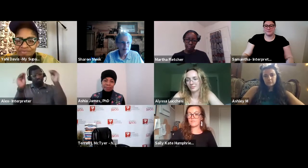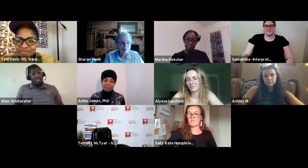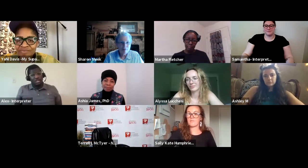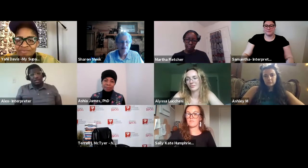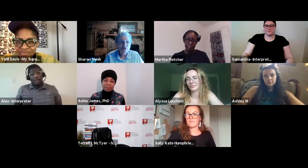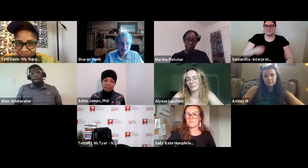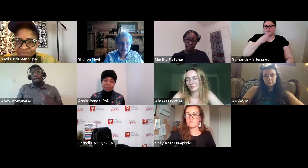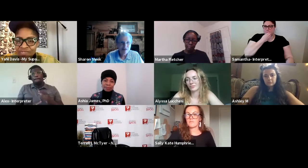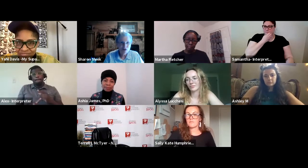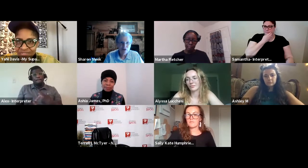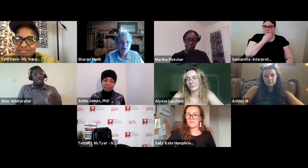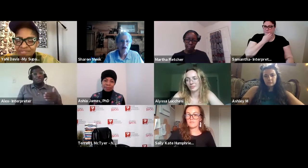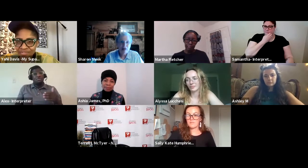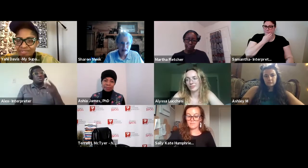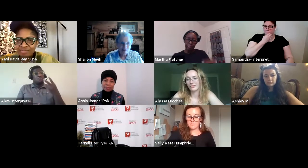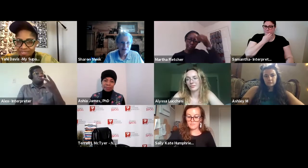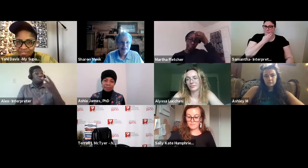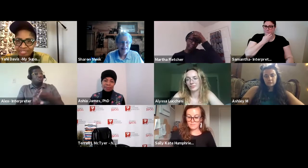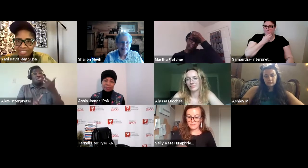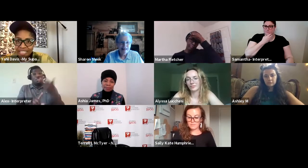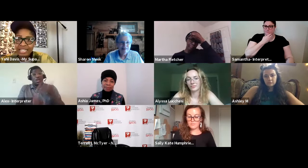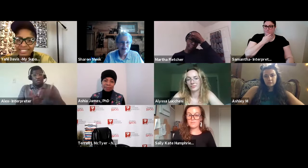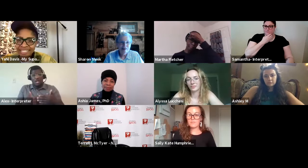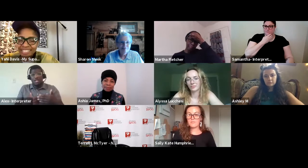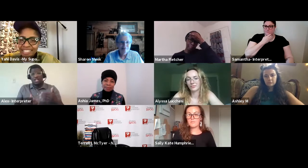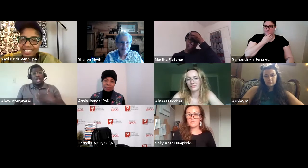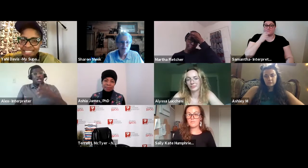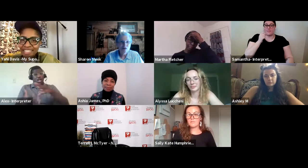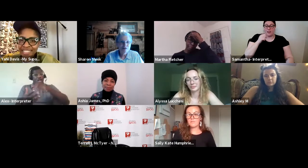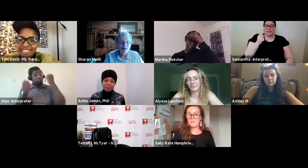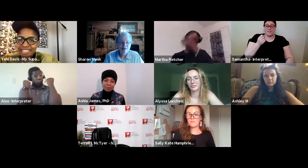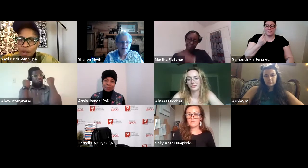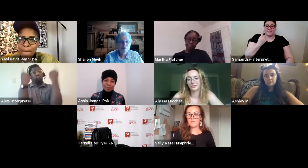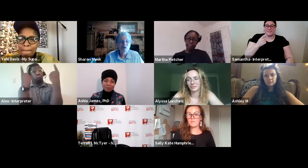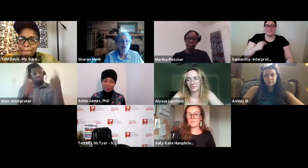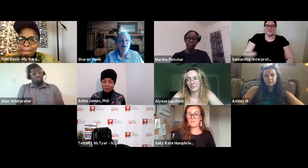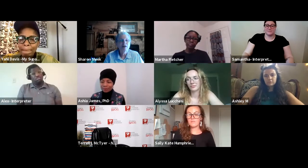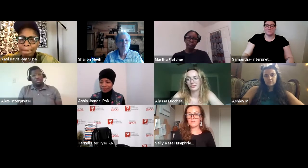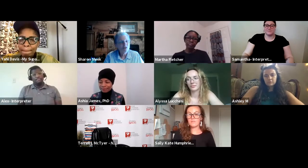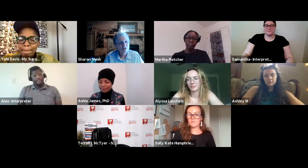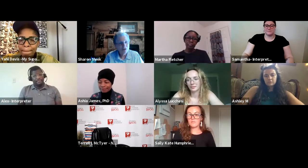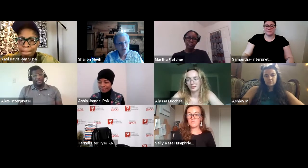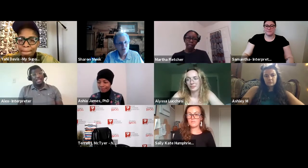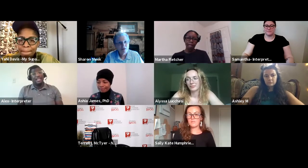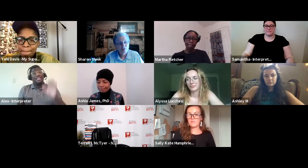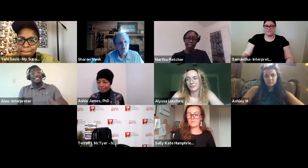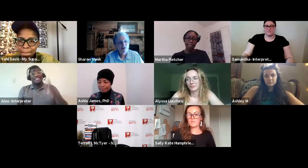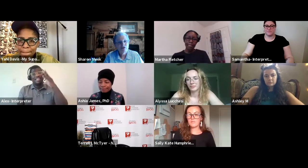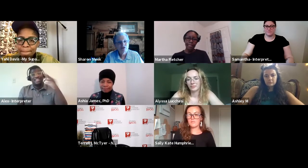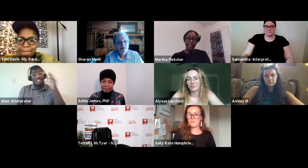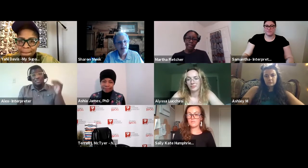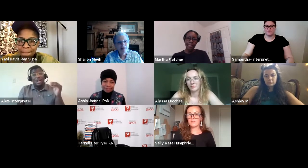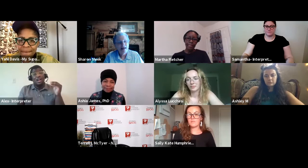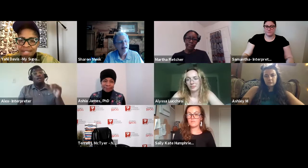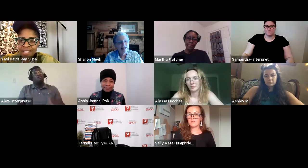Within a couple of months, I understood a lot, and it was one of the best teaching